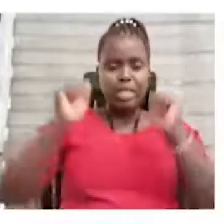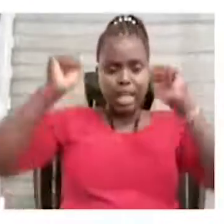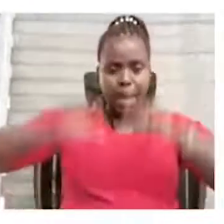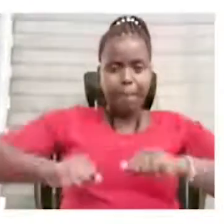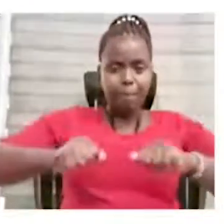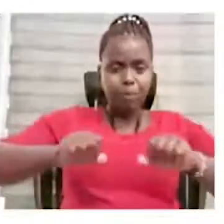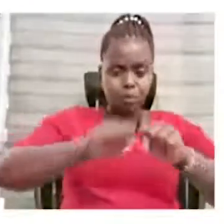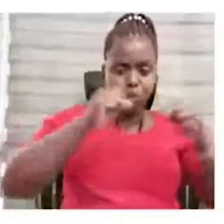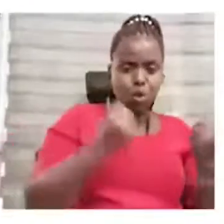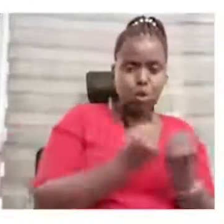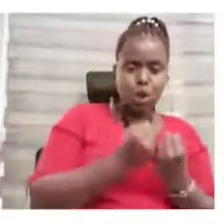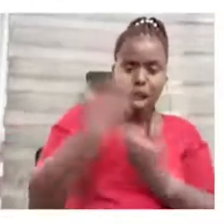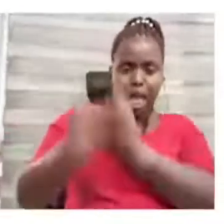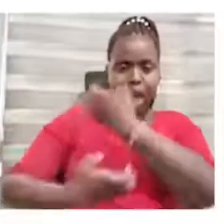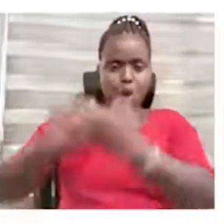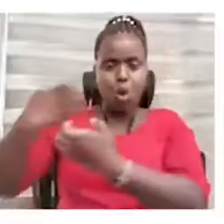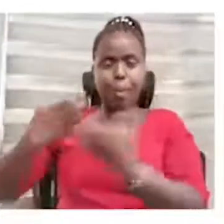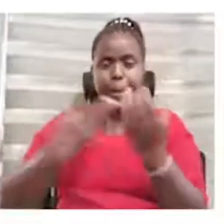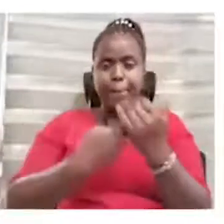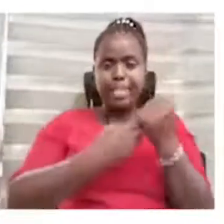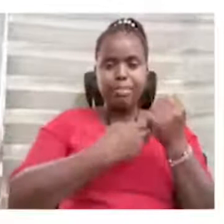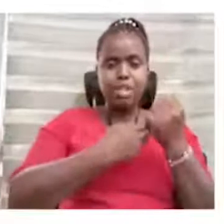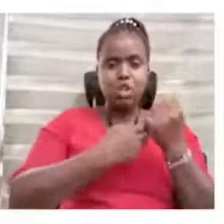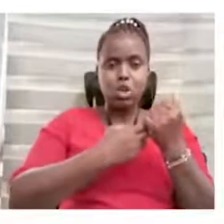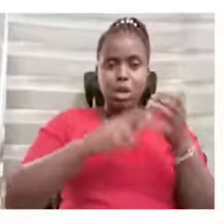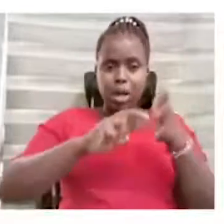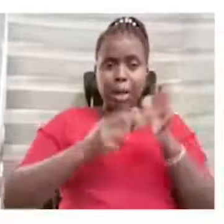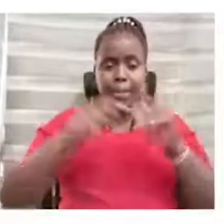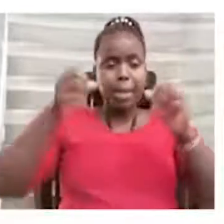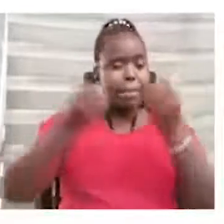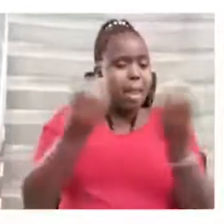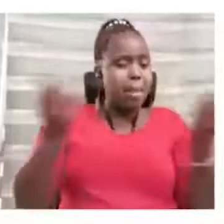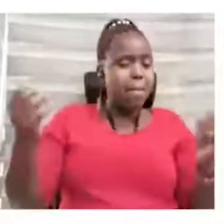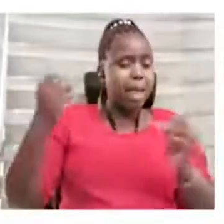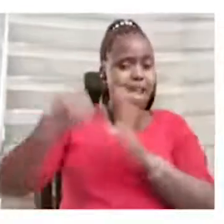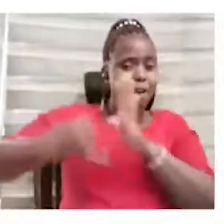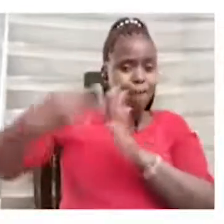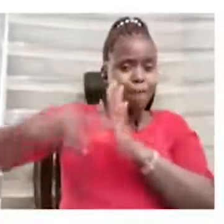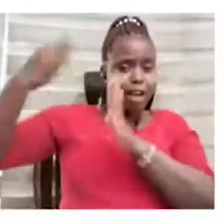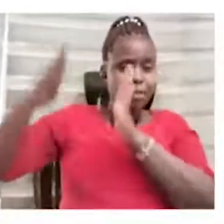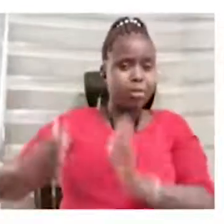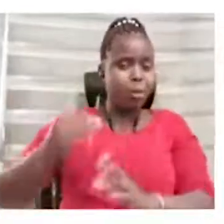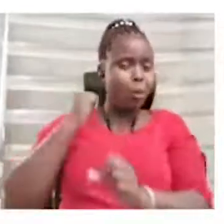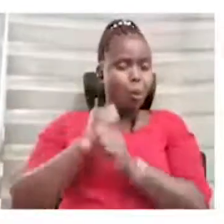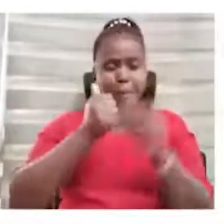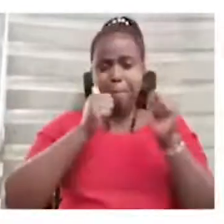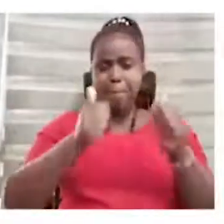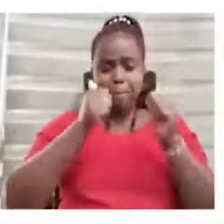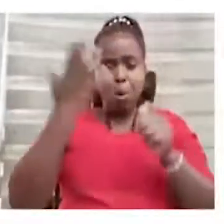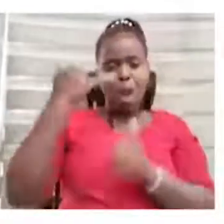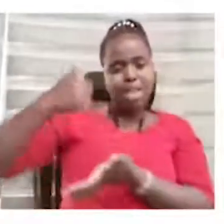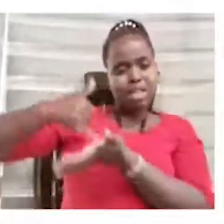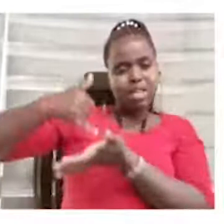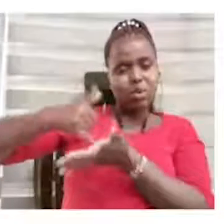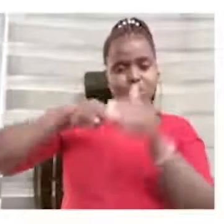socio-economic participation. Nowadays, phone manufacturers are doing a great job by including